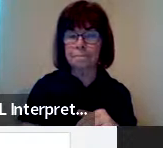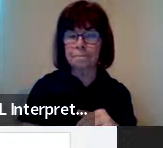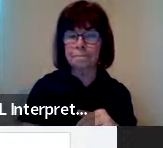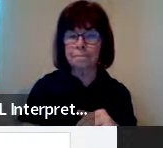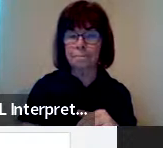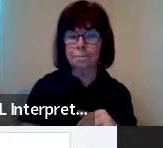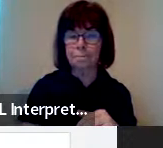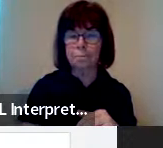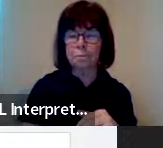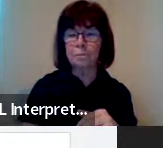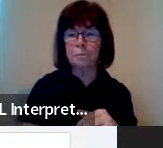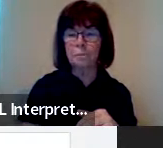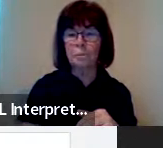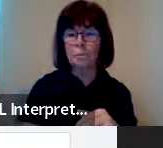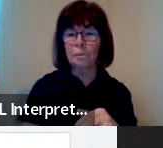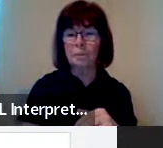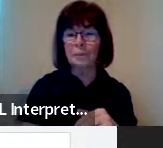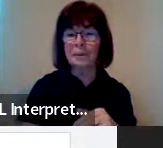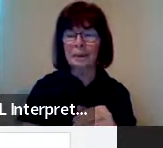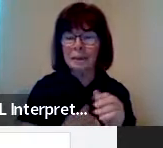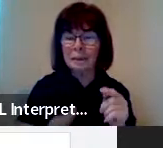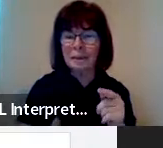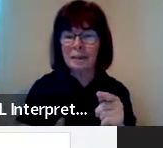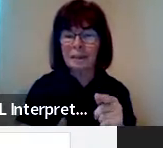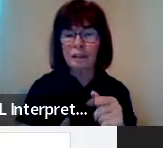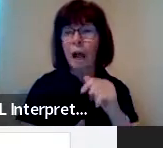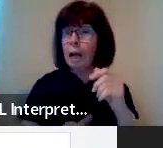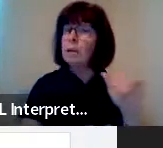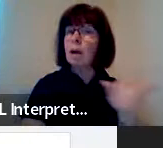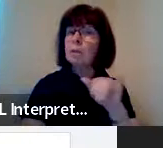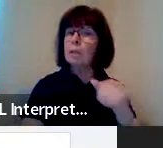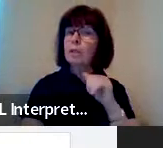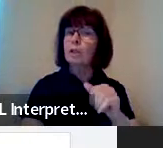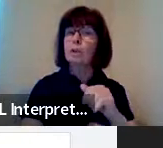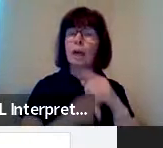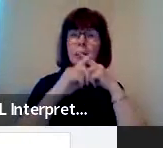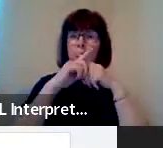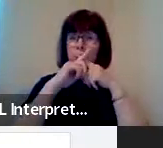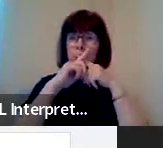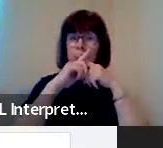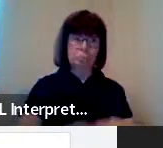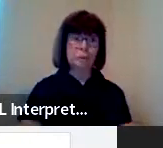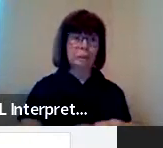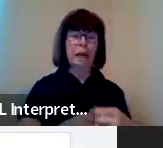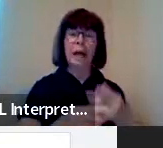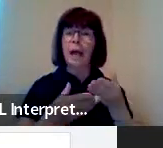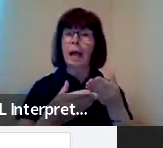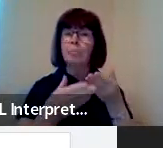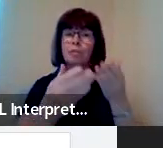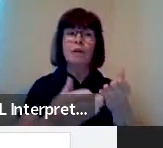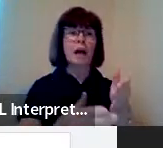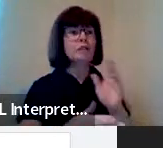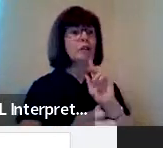You're also more than willing to come off mute and provide your answers to us, and we can put it on the board.